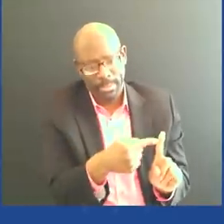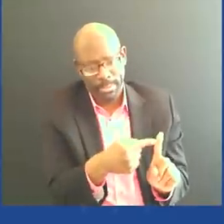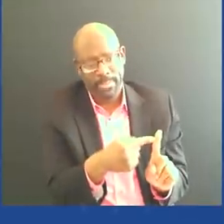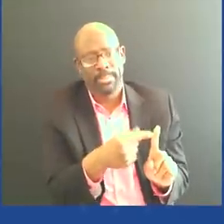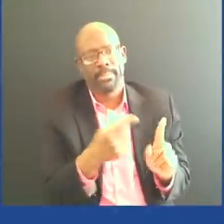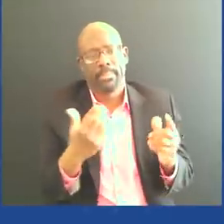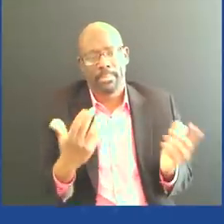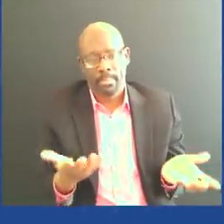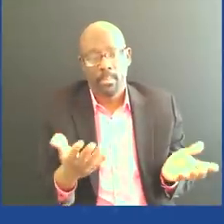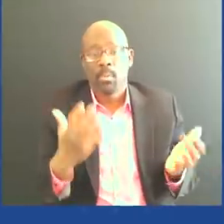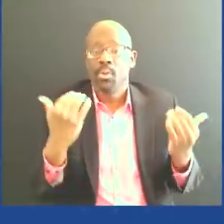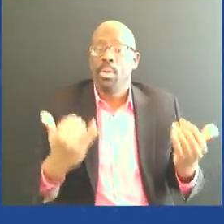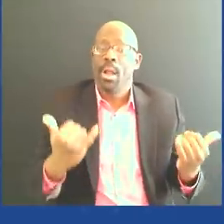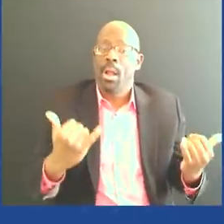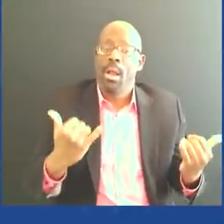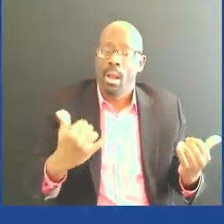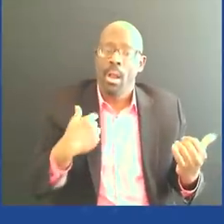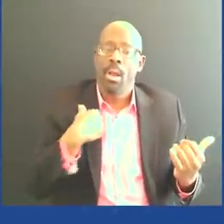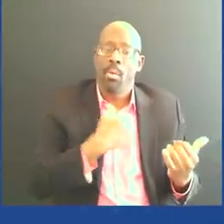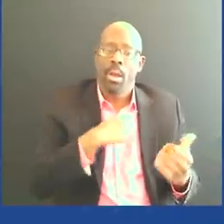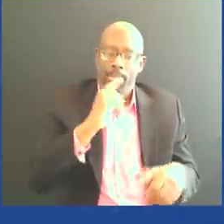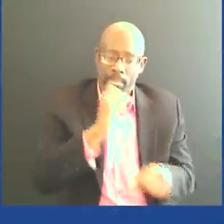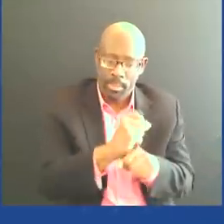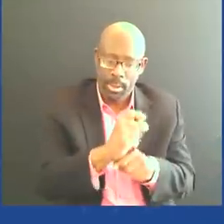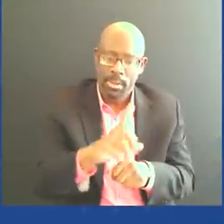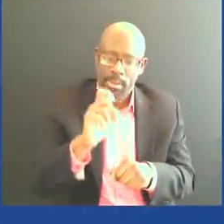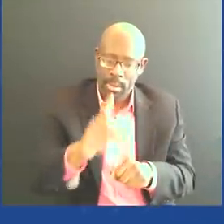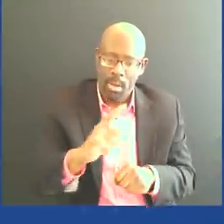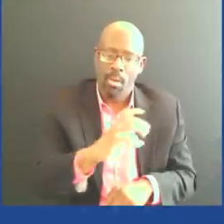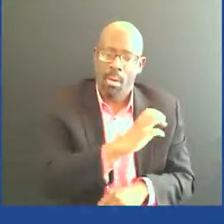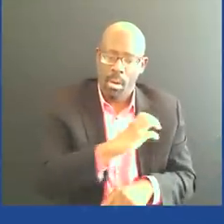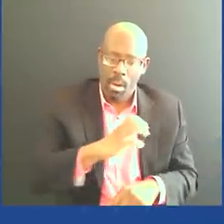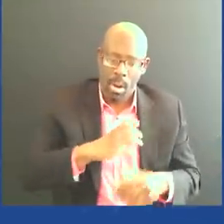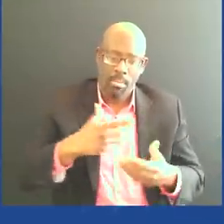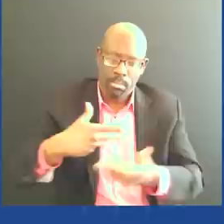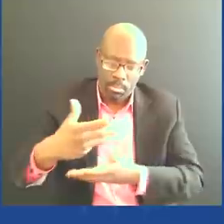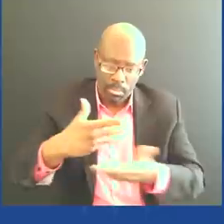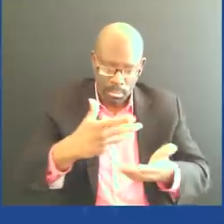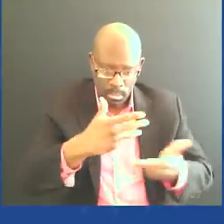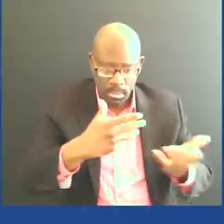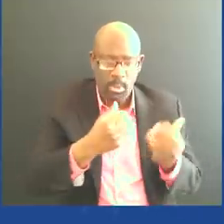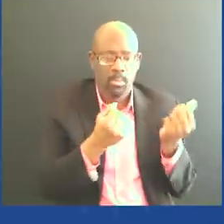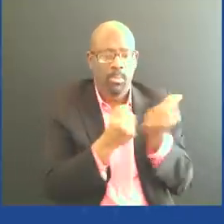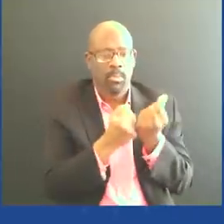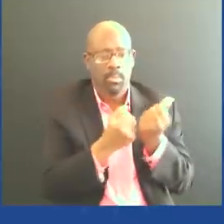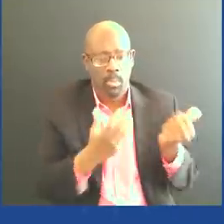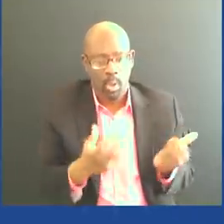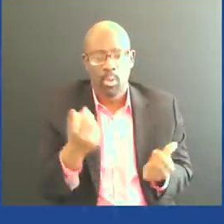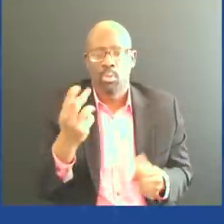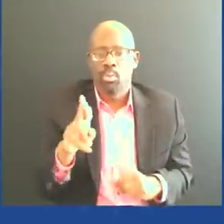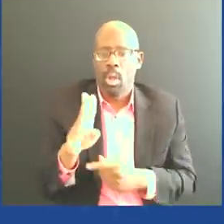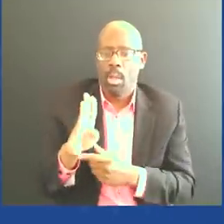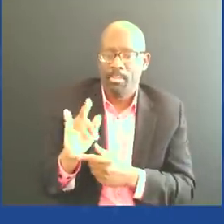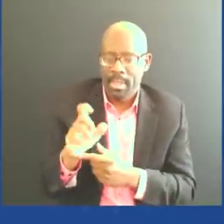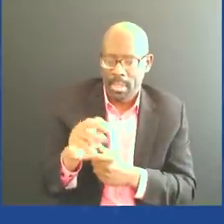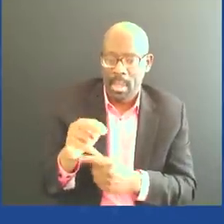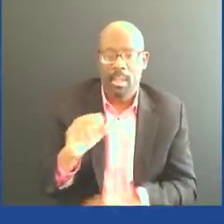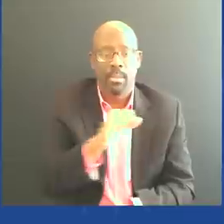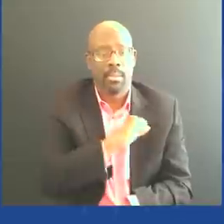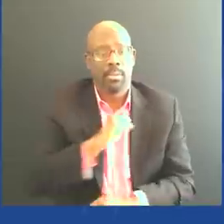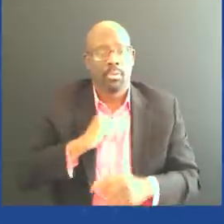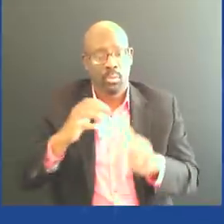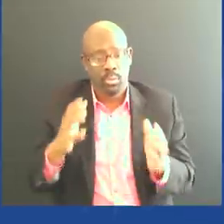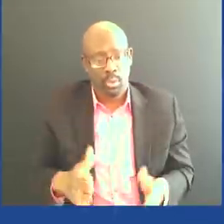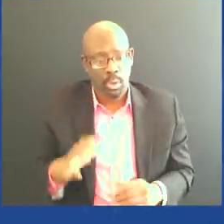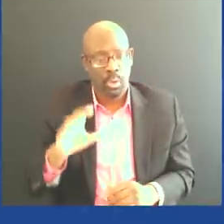commission at sea, I had conversations with our sponsor, Dr. Biden, and Senator Carper, who are steadfast in